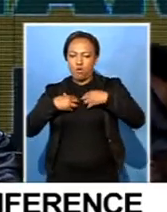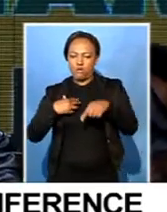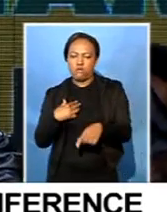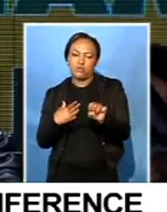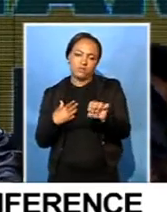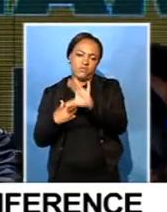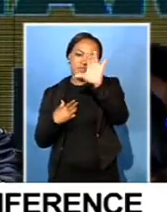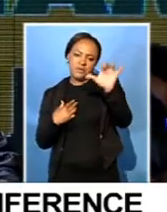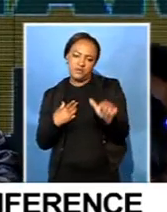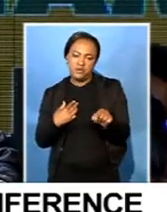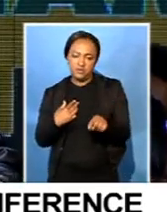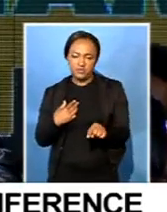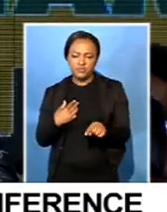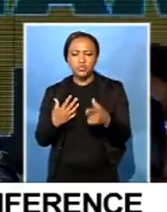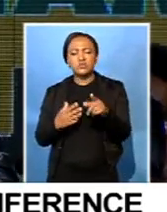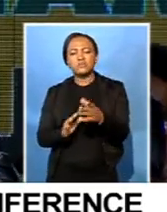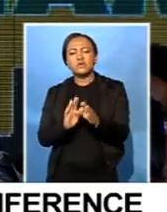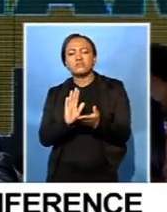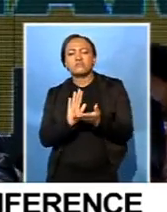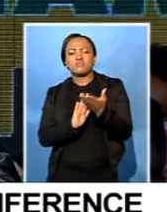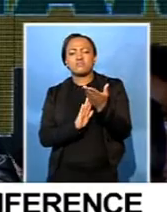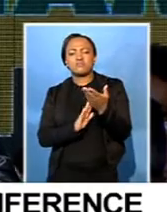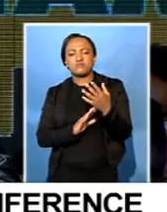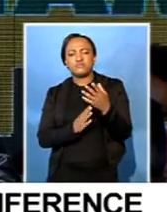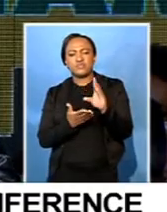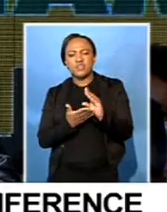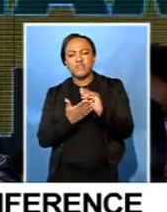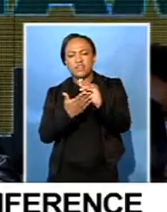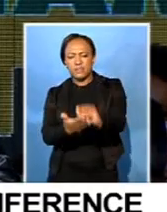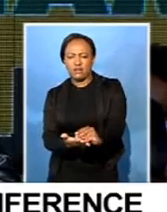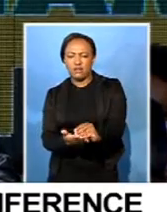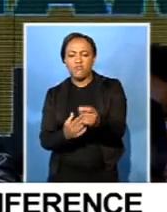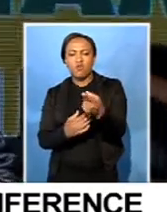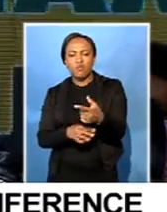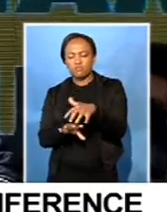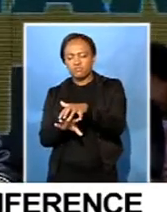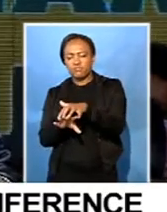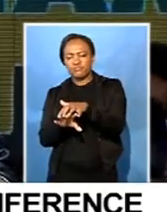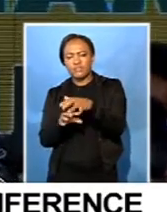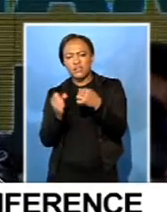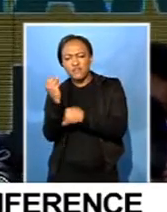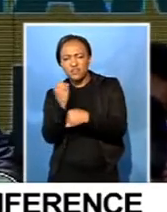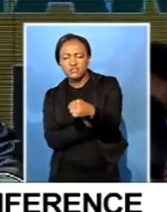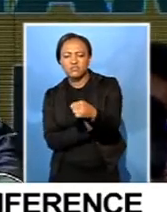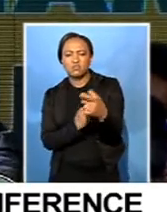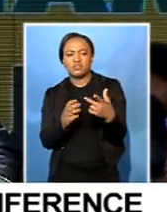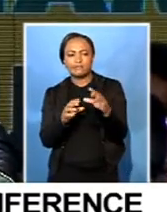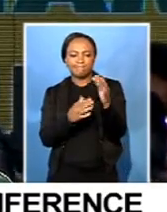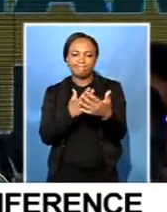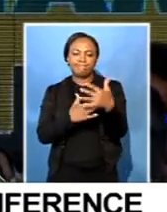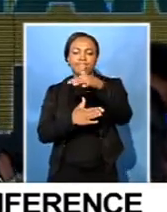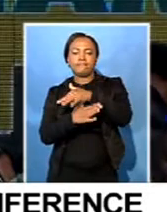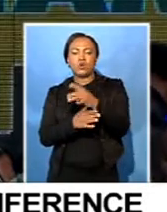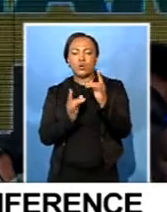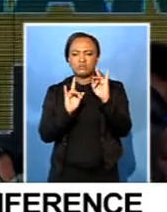We must increase investment into infrastructure projects, prioritize townships